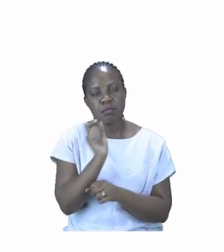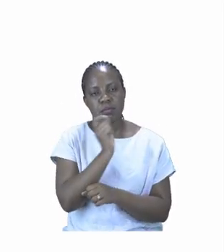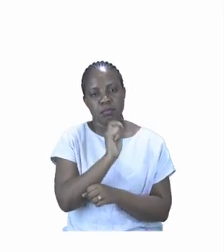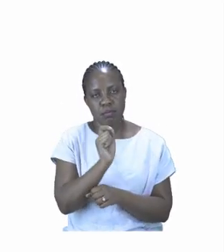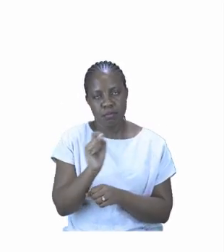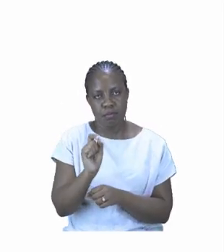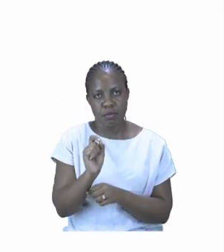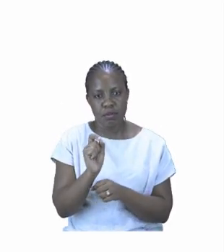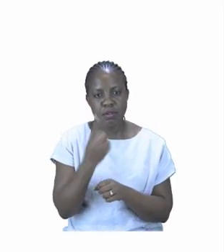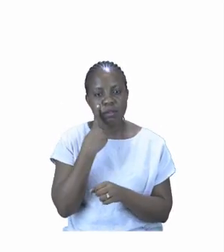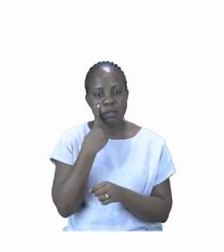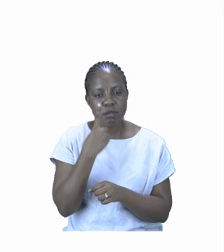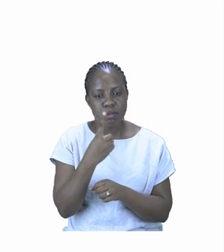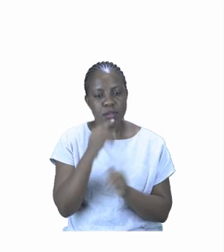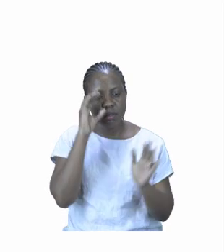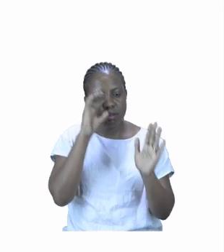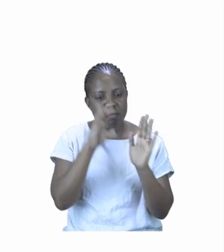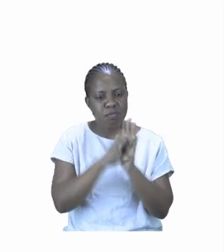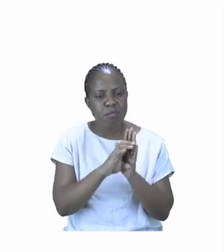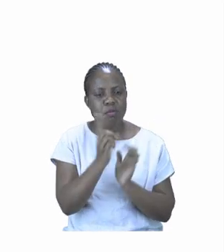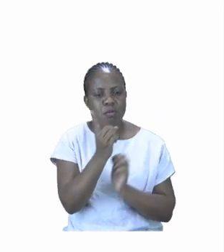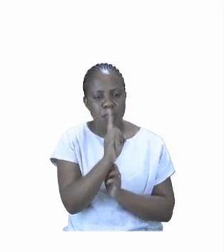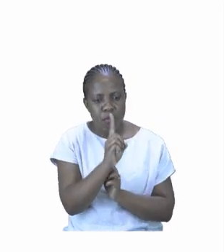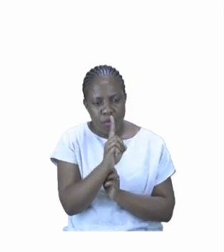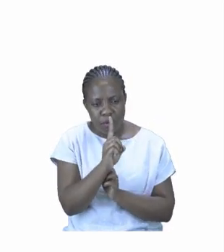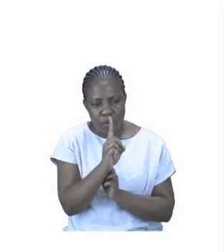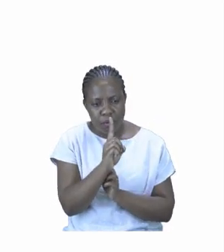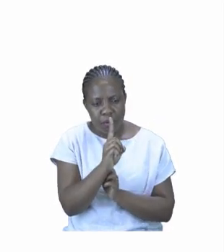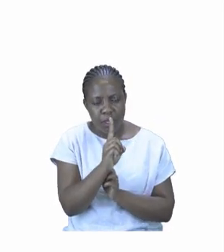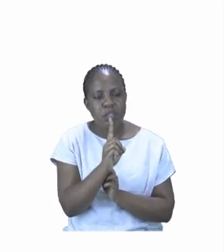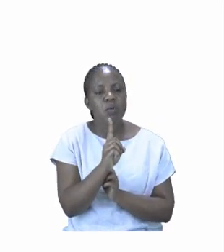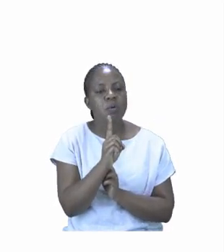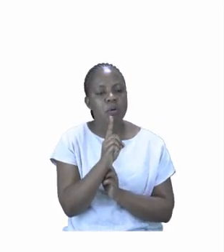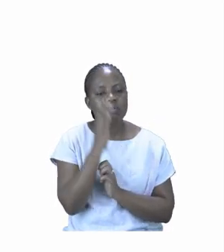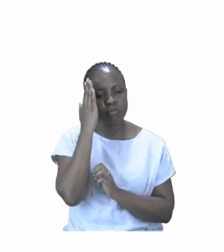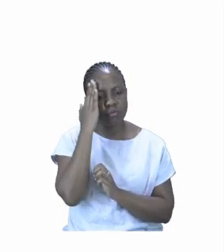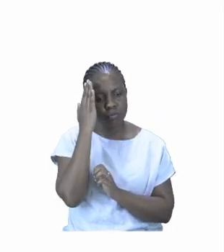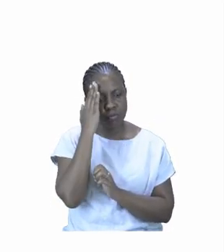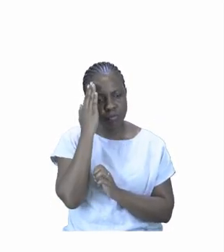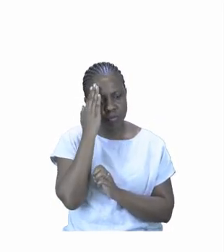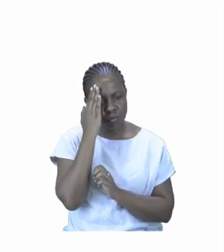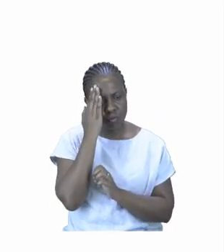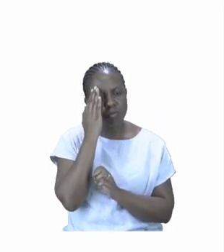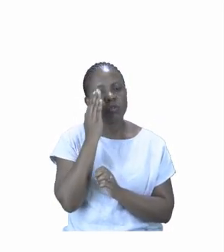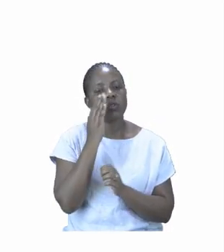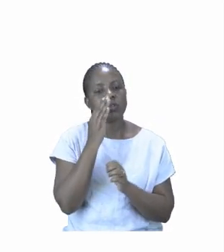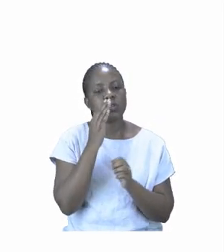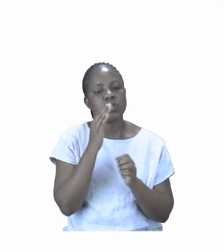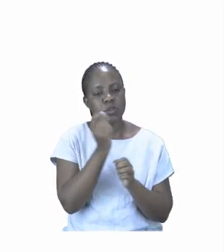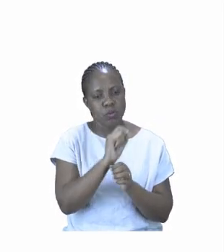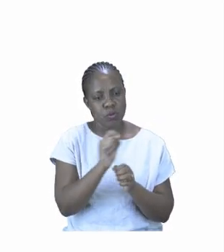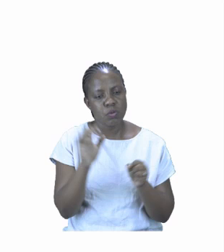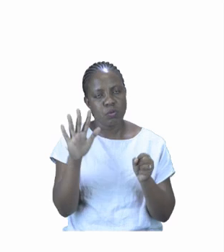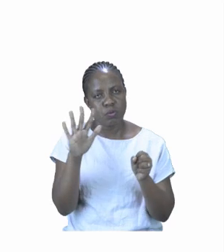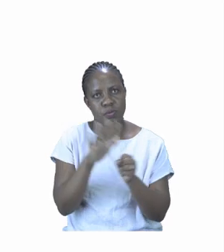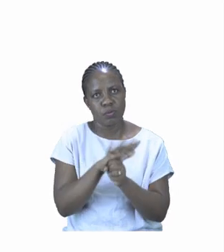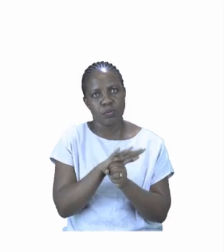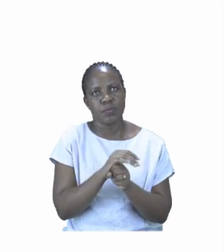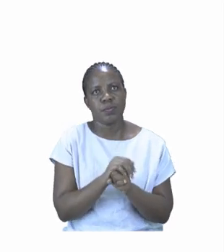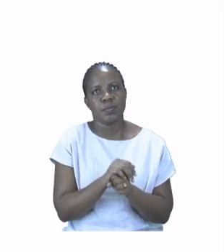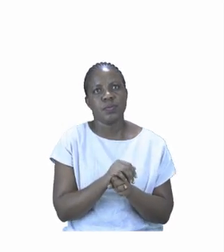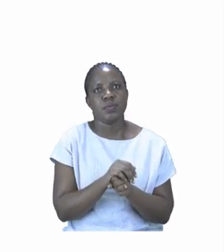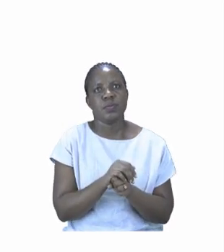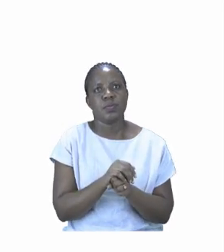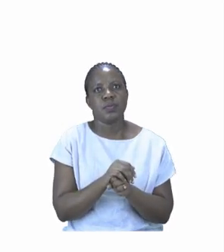your vowels. You can also practice saying your vowels. Remember, A is A.